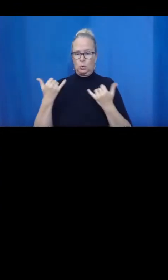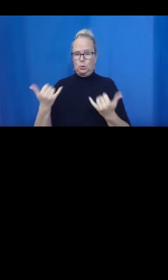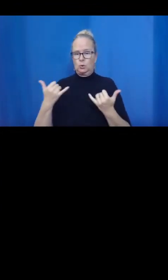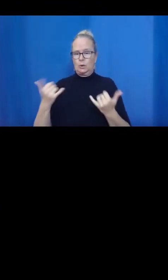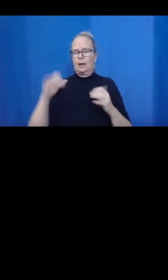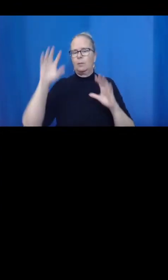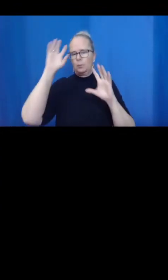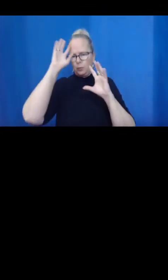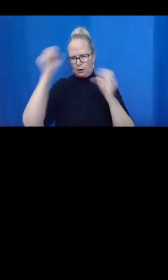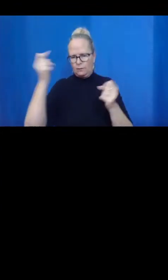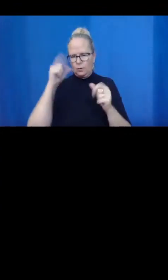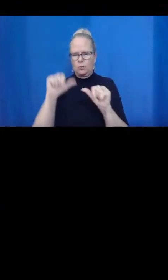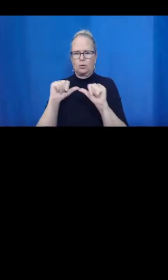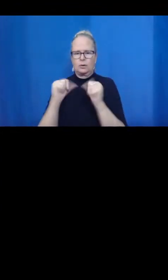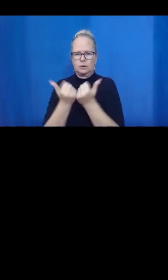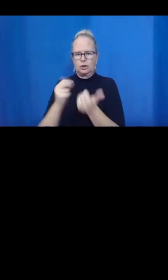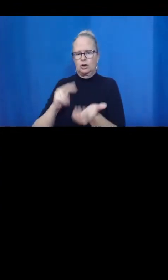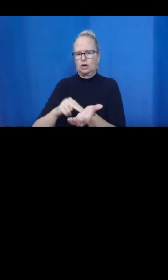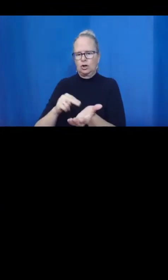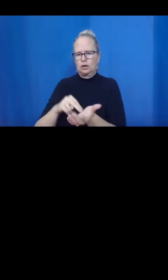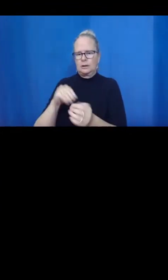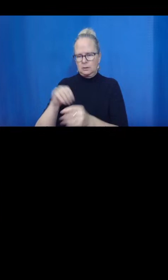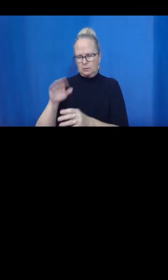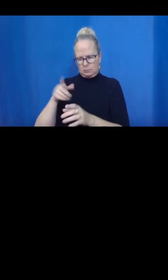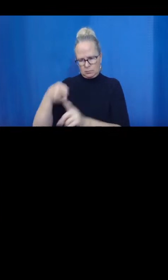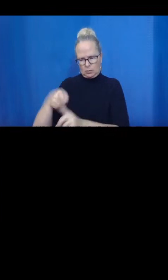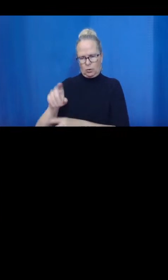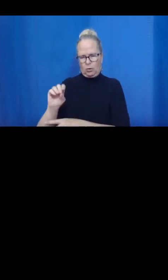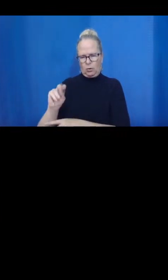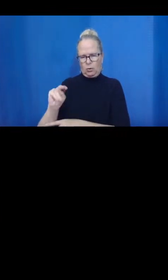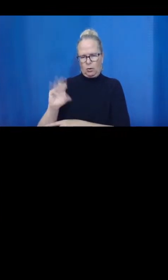a topic of discussion at our conference.